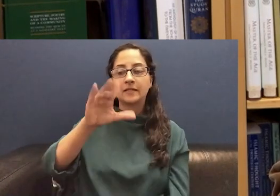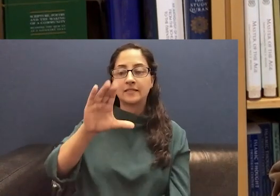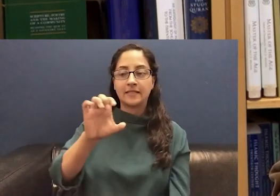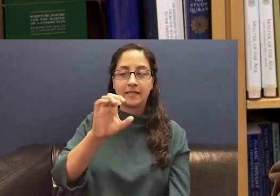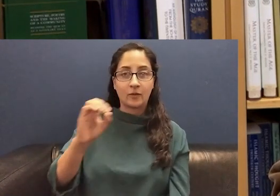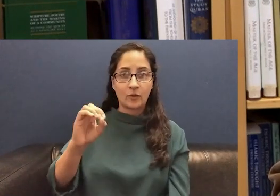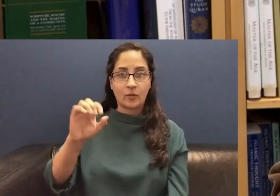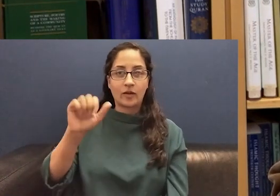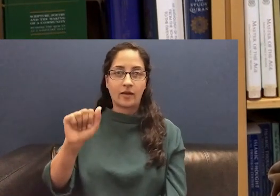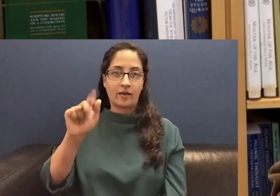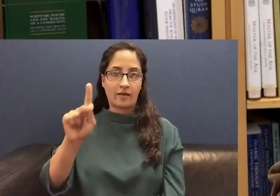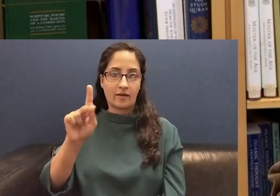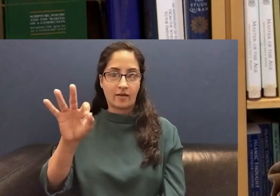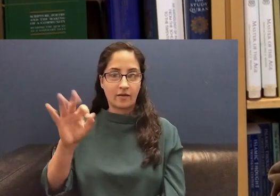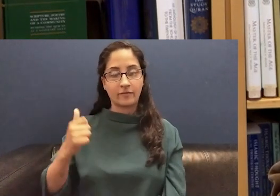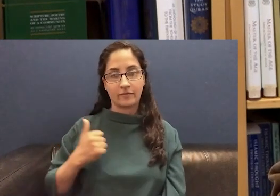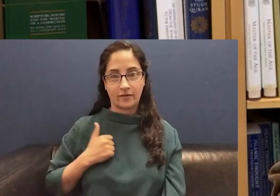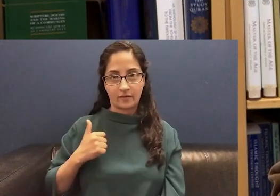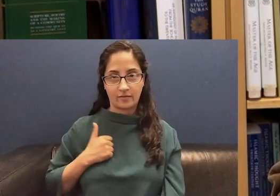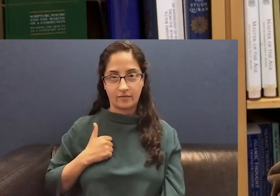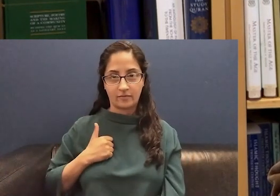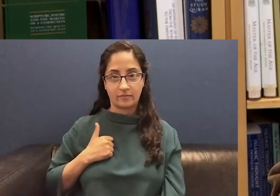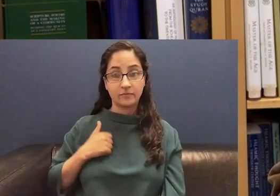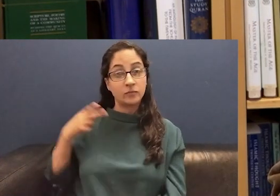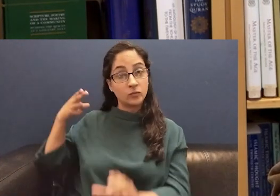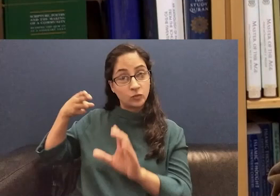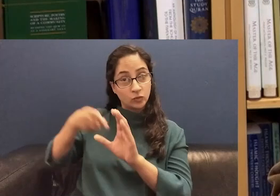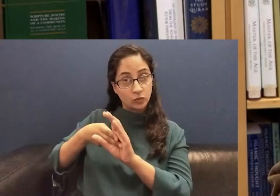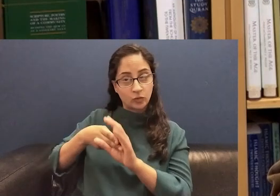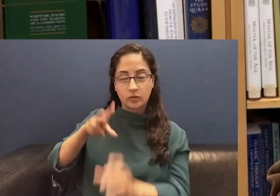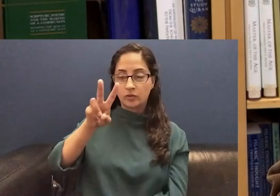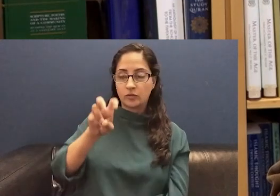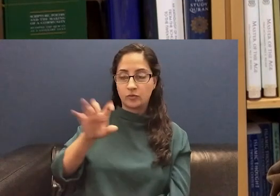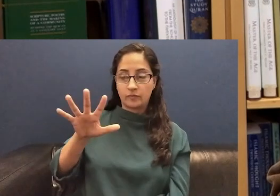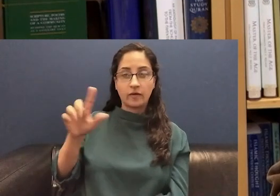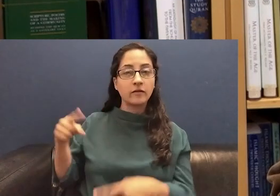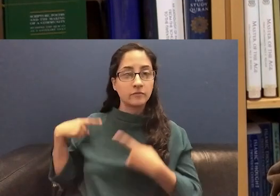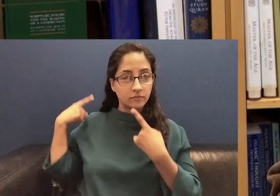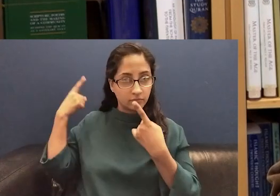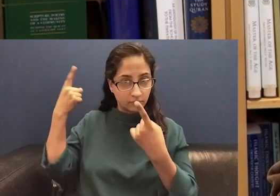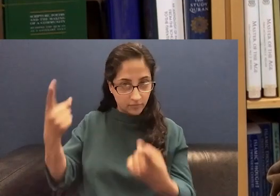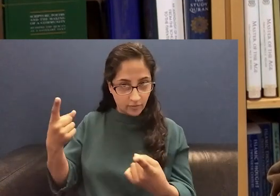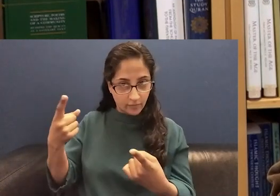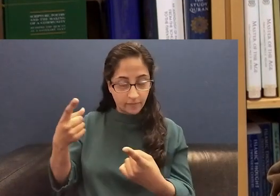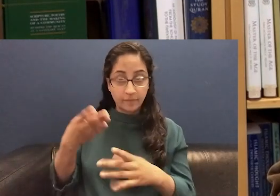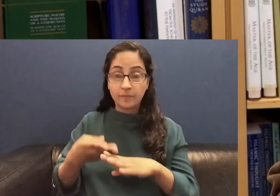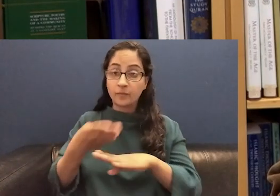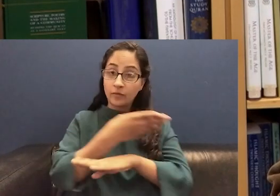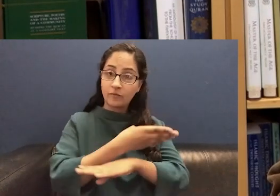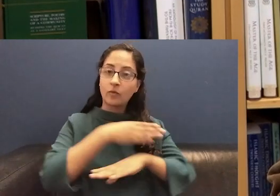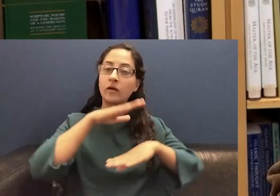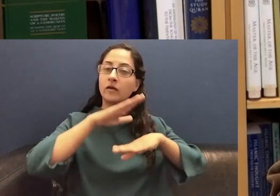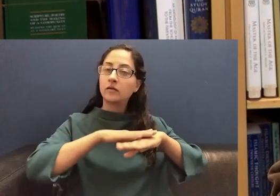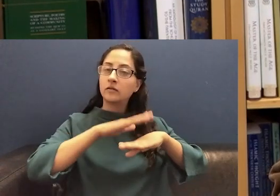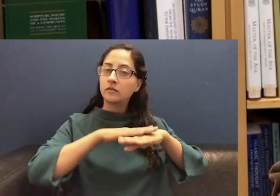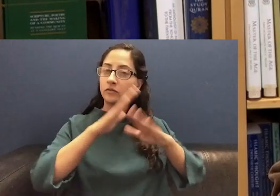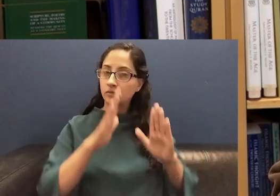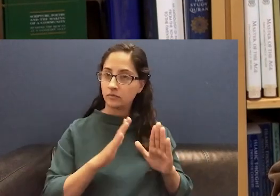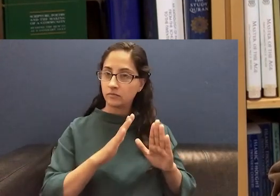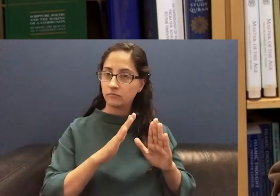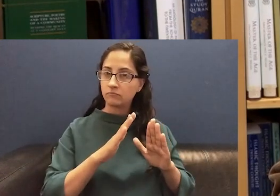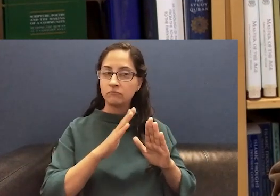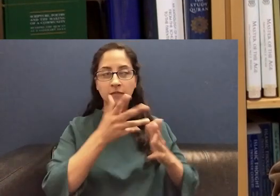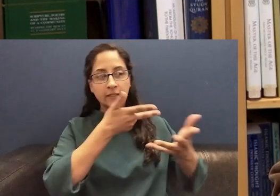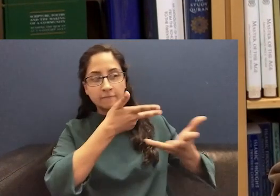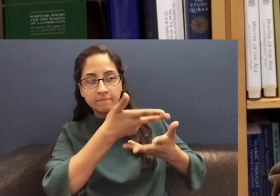advised governments, financial institutions, and healthcare providers on strategy, organization, and